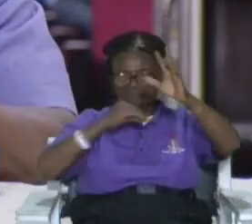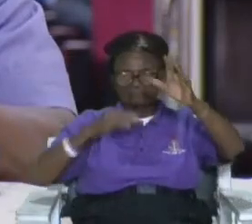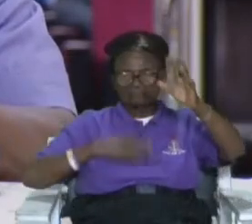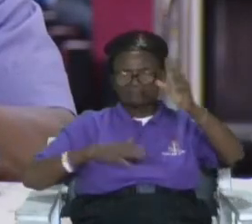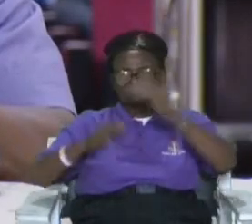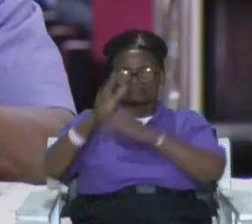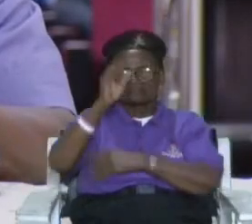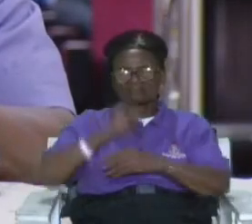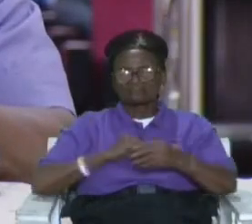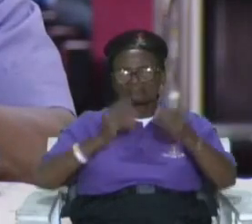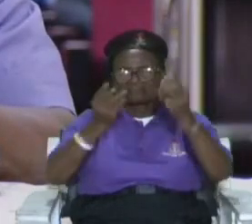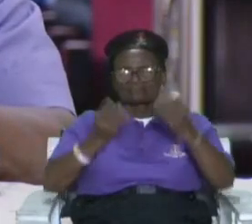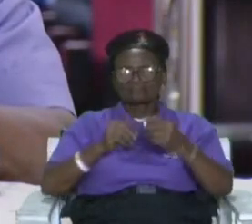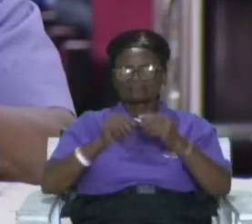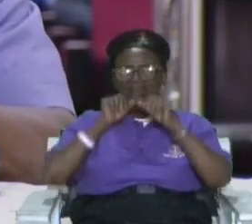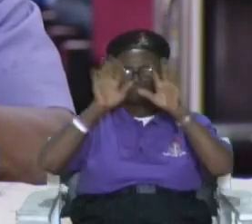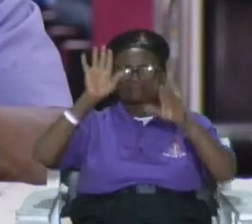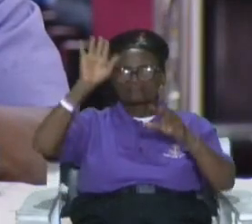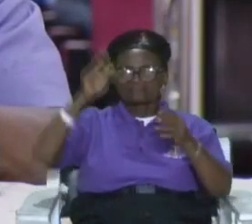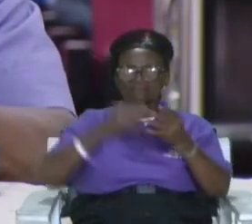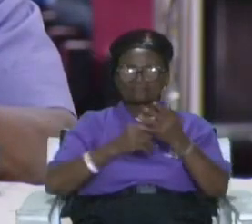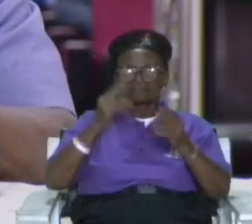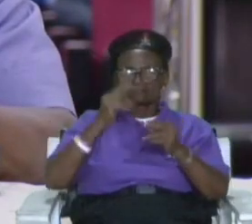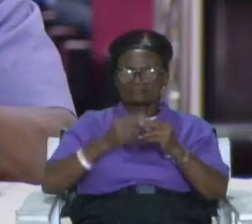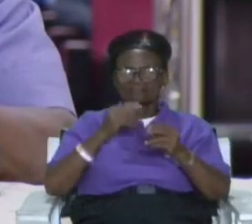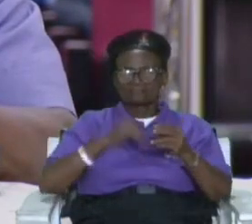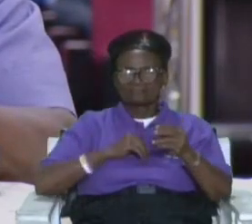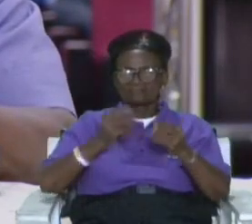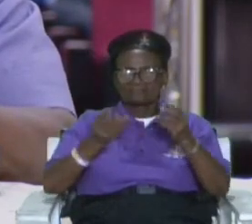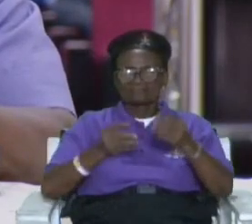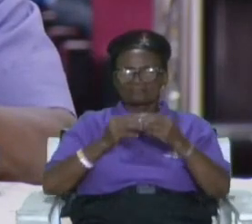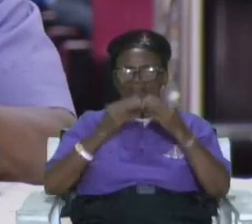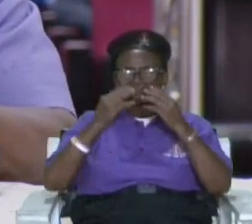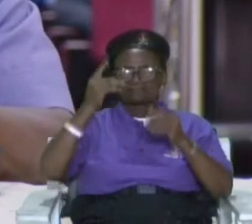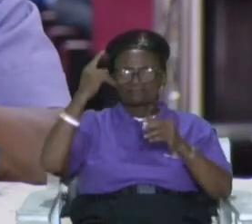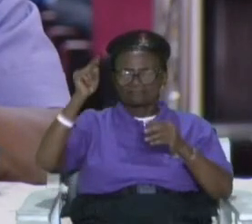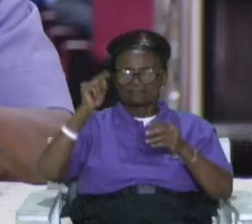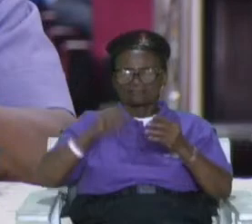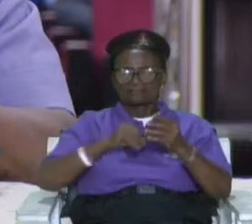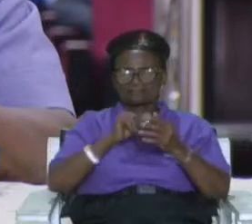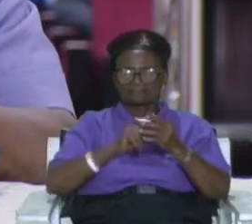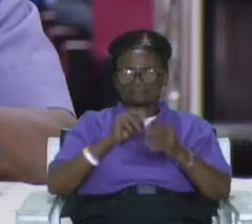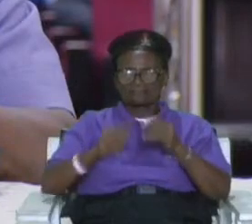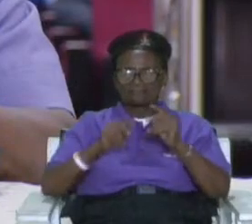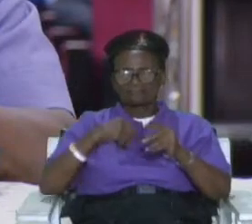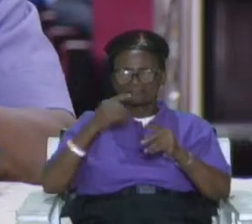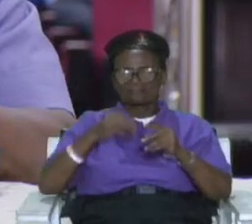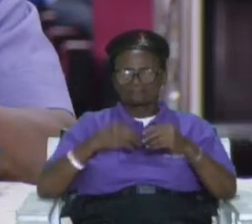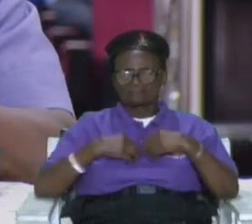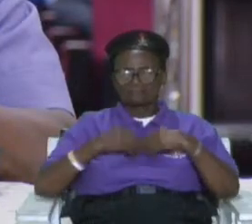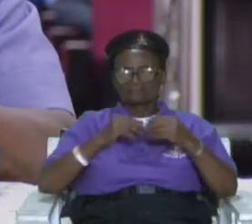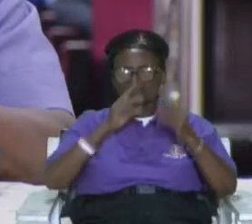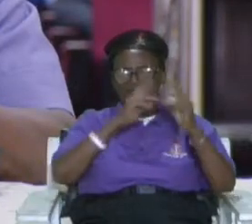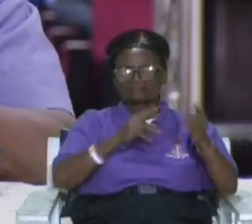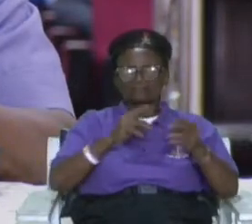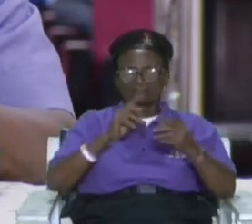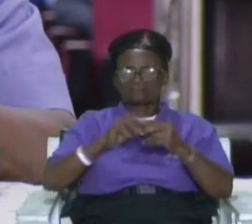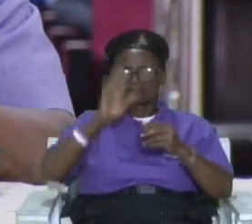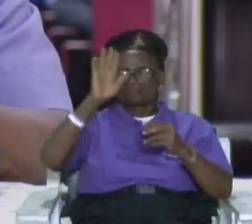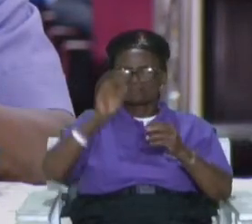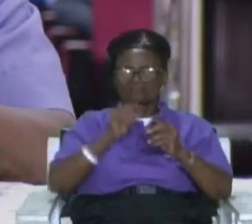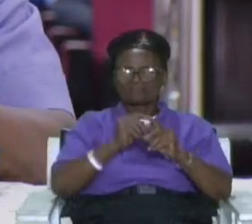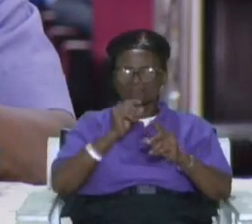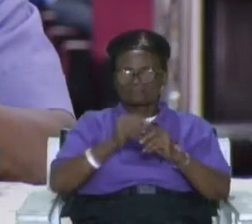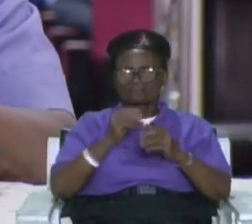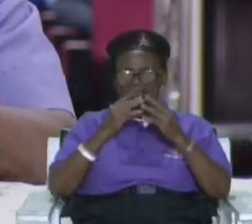bless your holy name. I want to thank you for these people who have responded to your word. Thank you for your